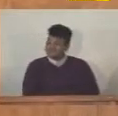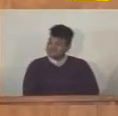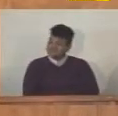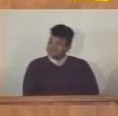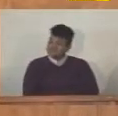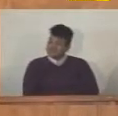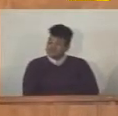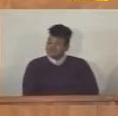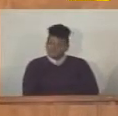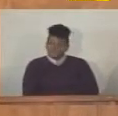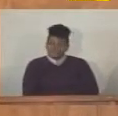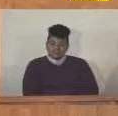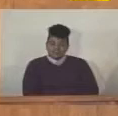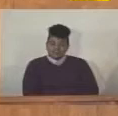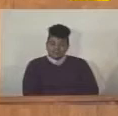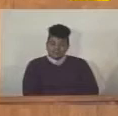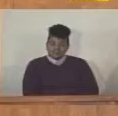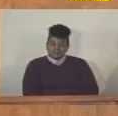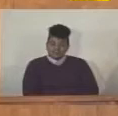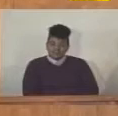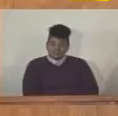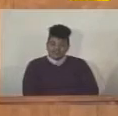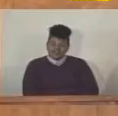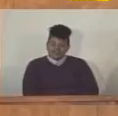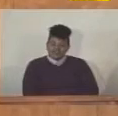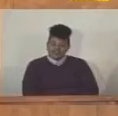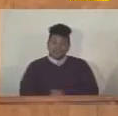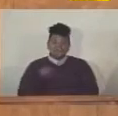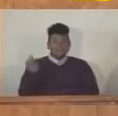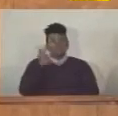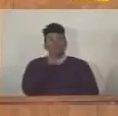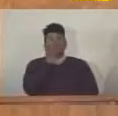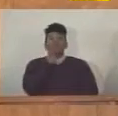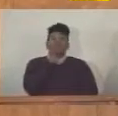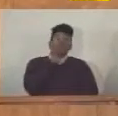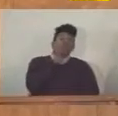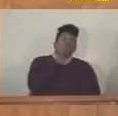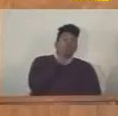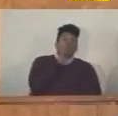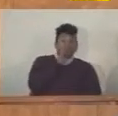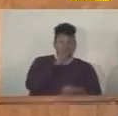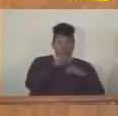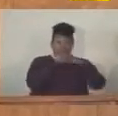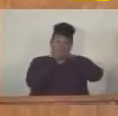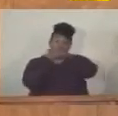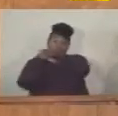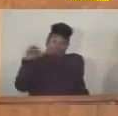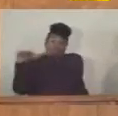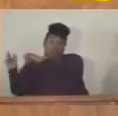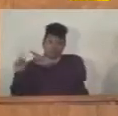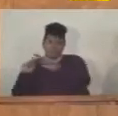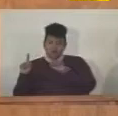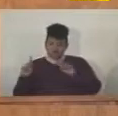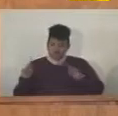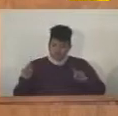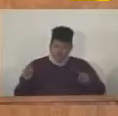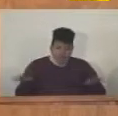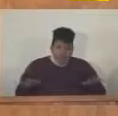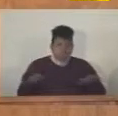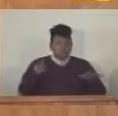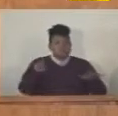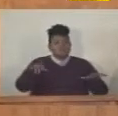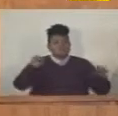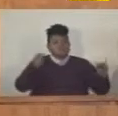They talk and PR where action should have been